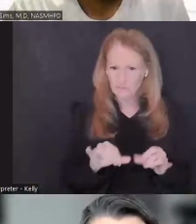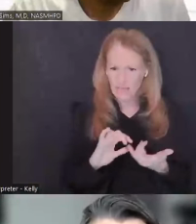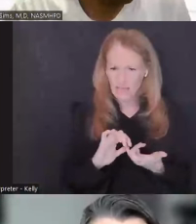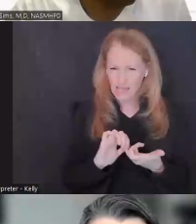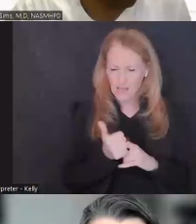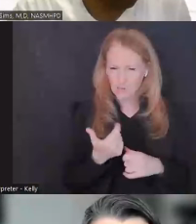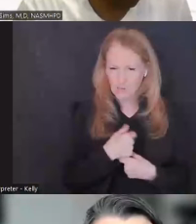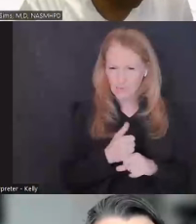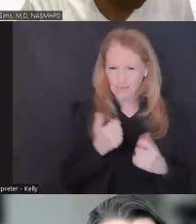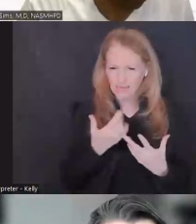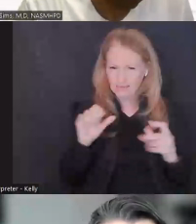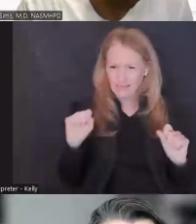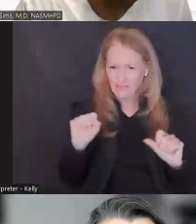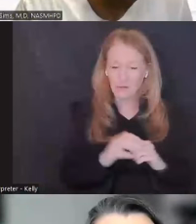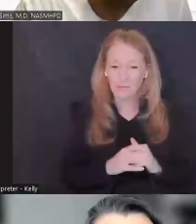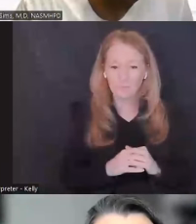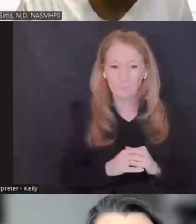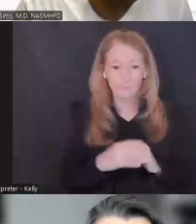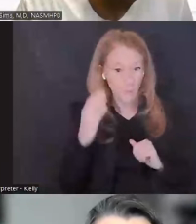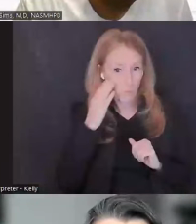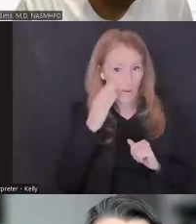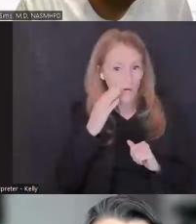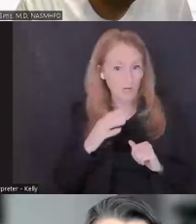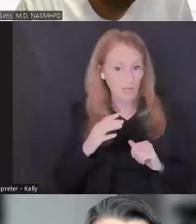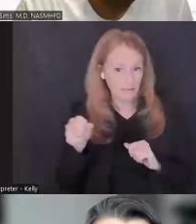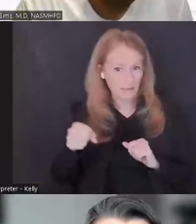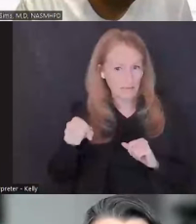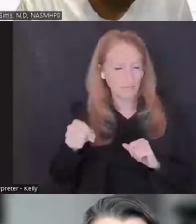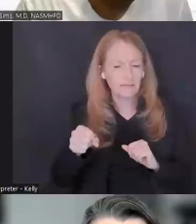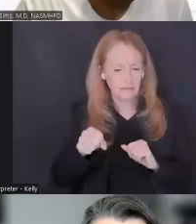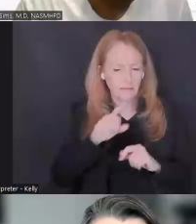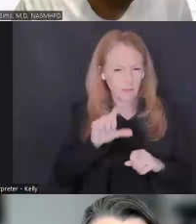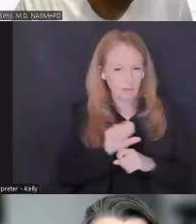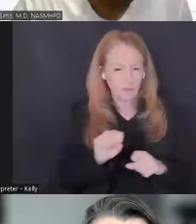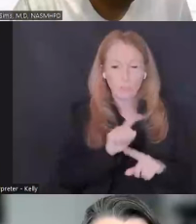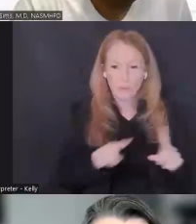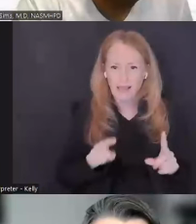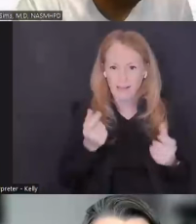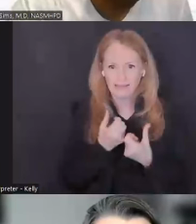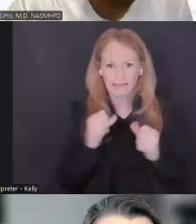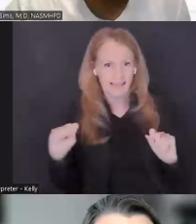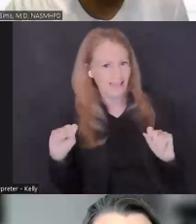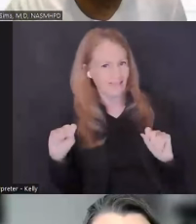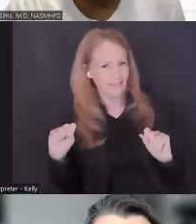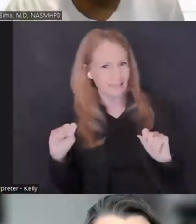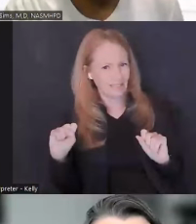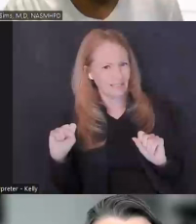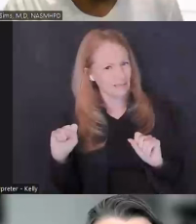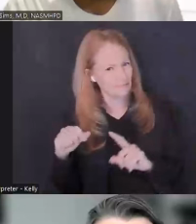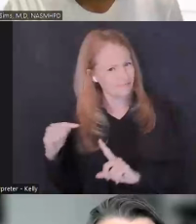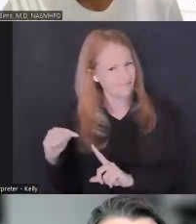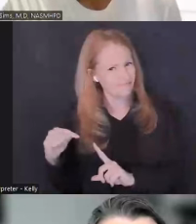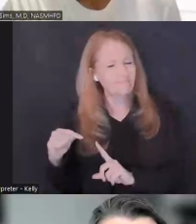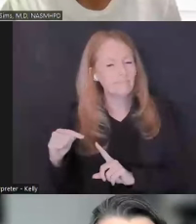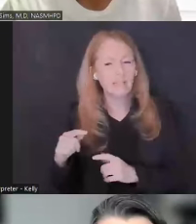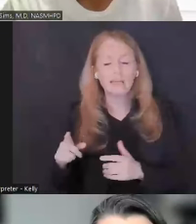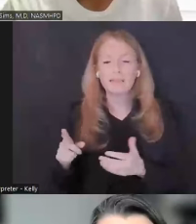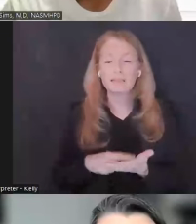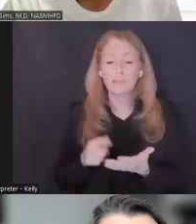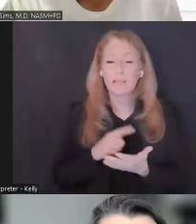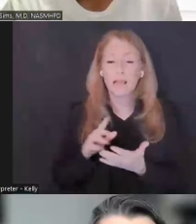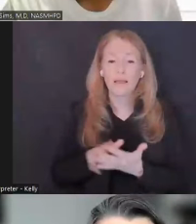some awareness issues for sure, but I think we still have to talk about the safety issue. Sometimes tribal communities,